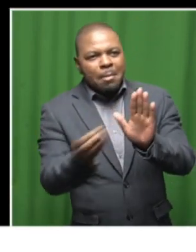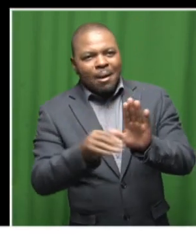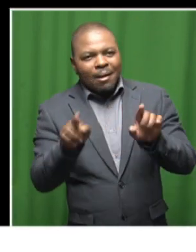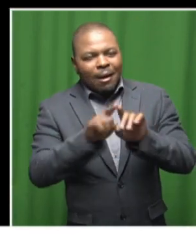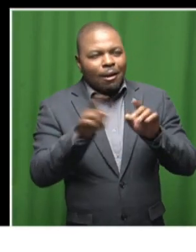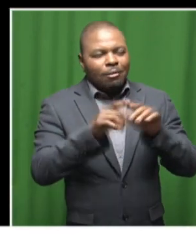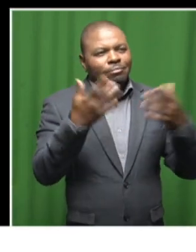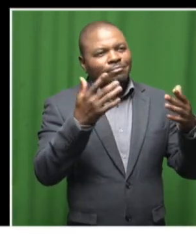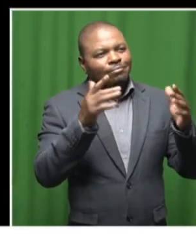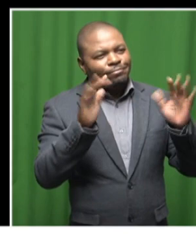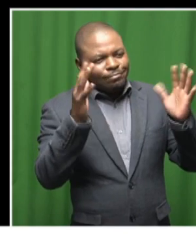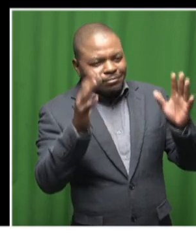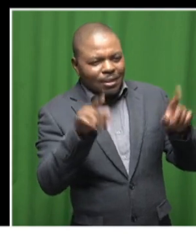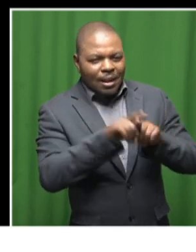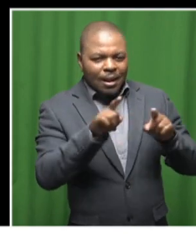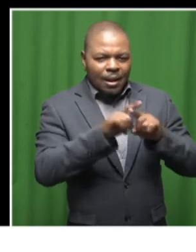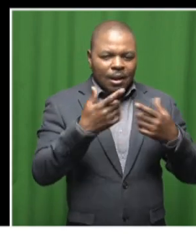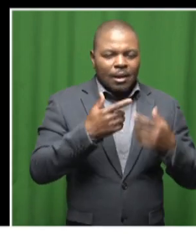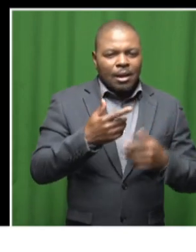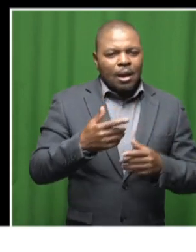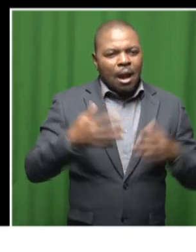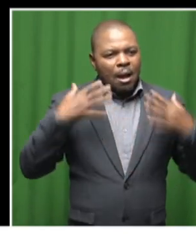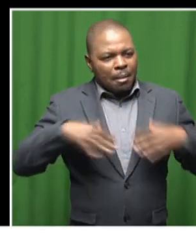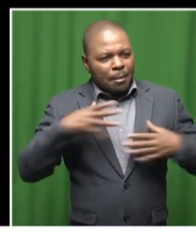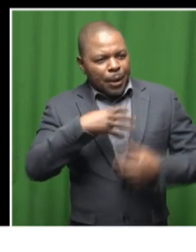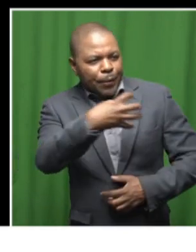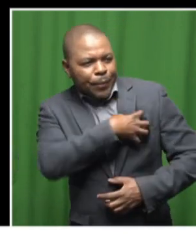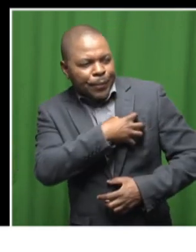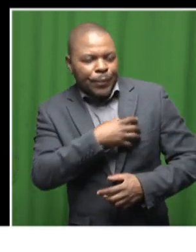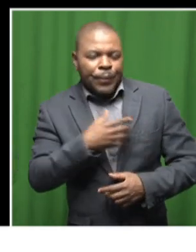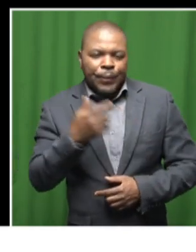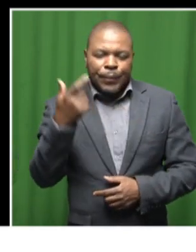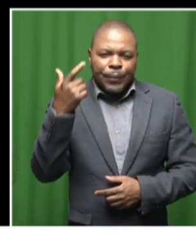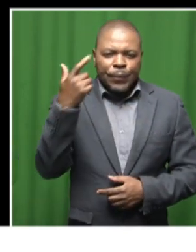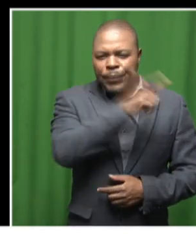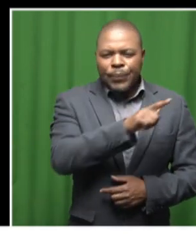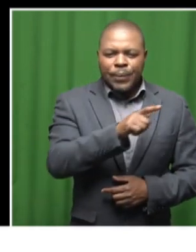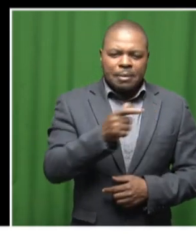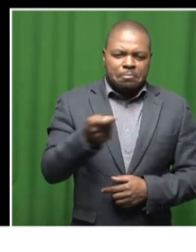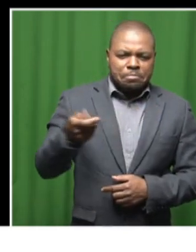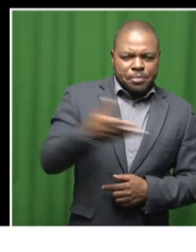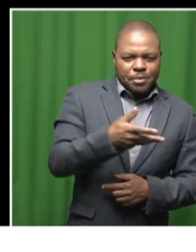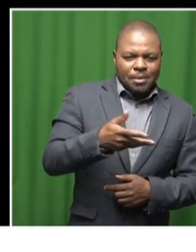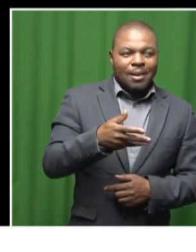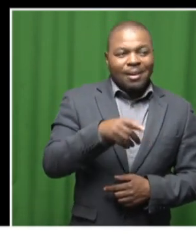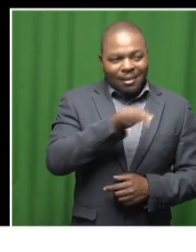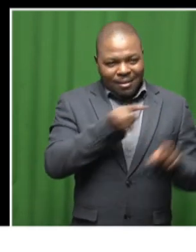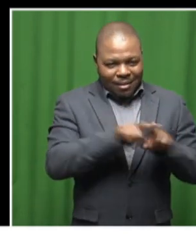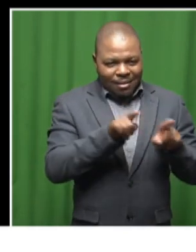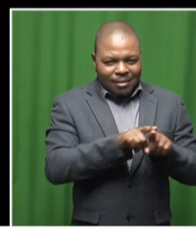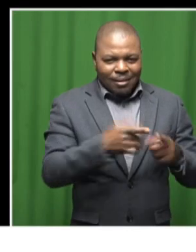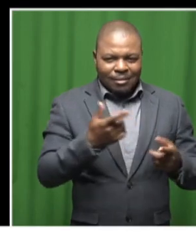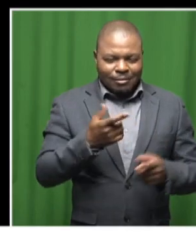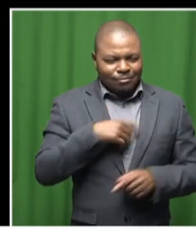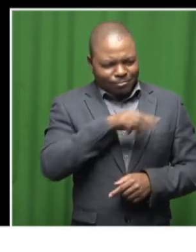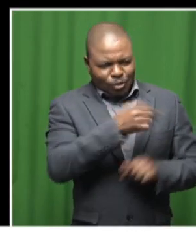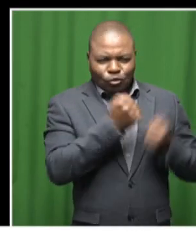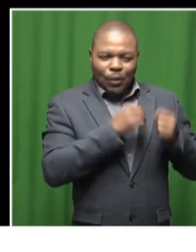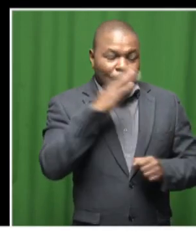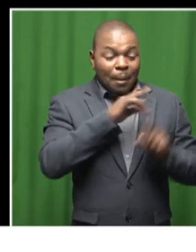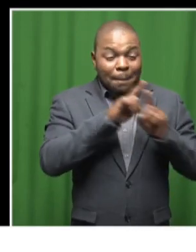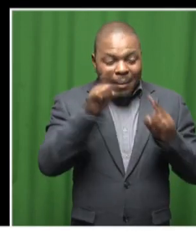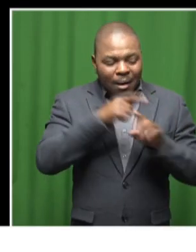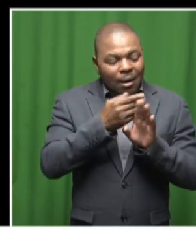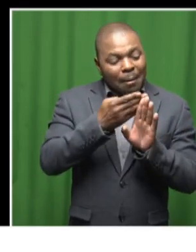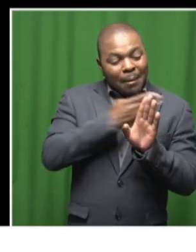glorified are those that are wearing branded clothes, and everyone is coming across as they are not struggling, when in fact we